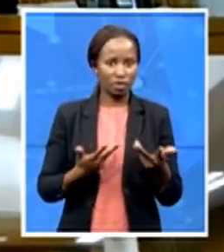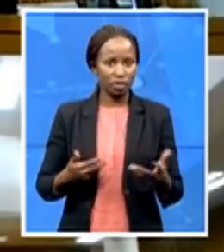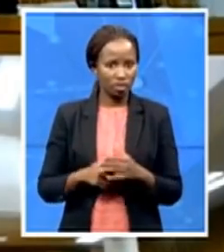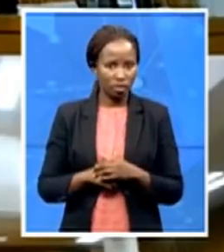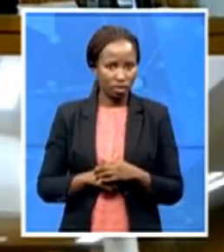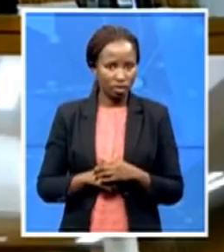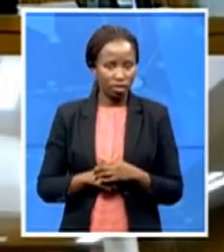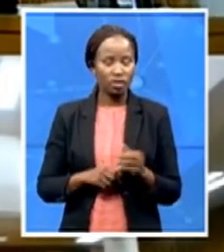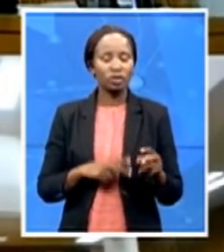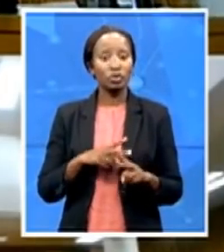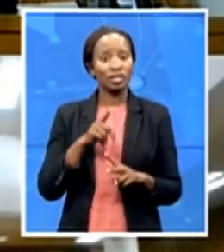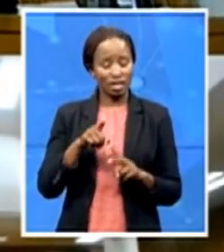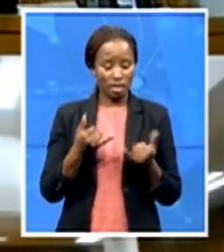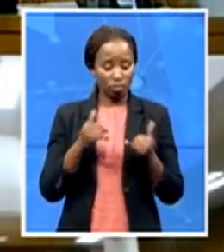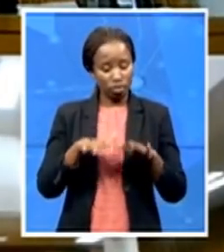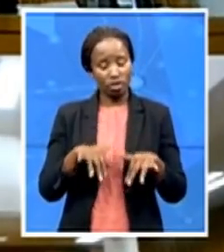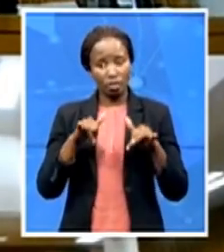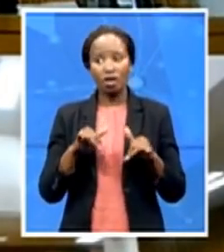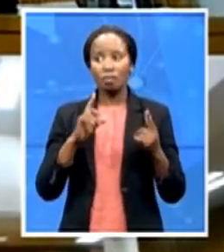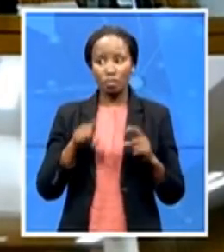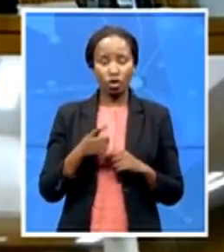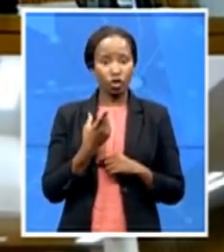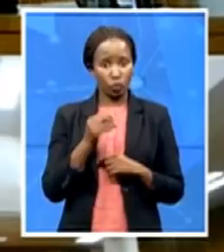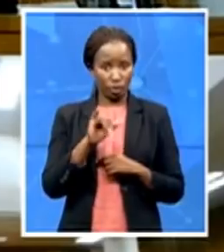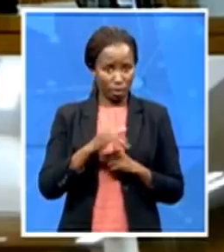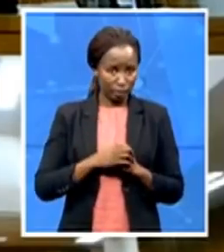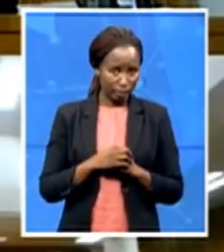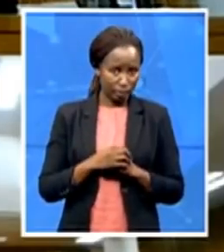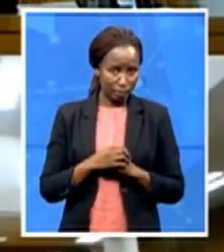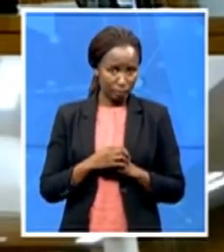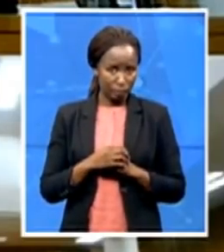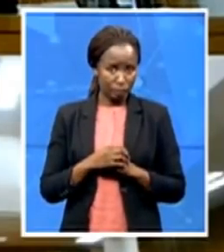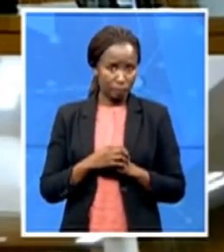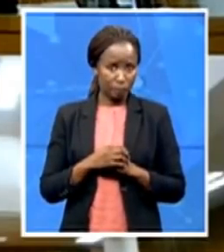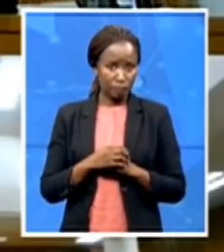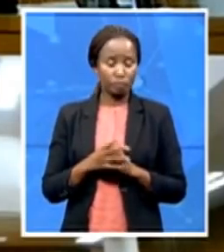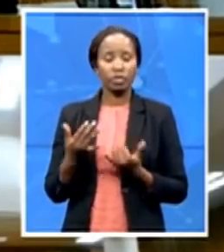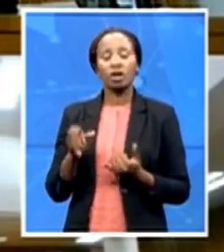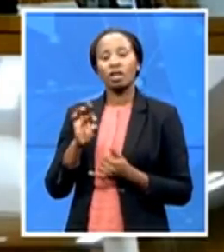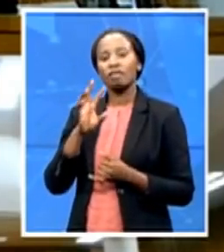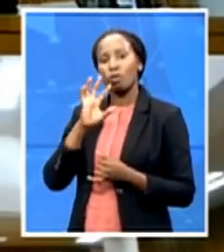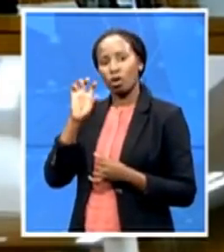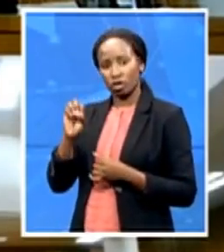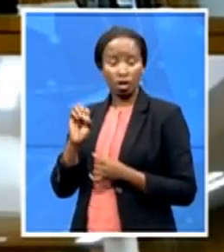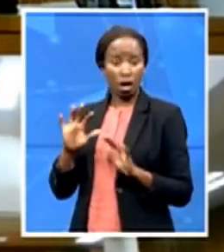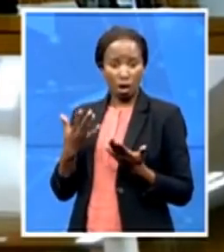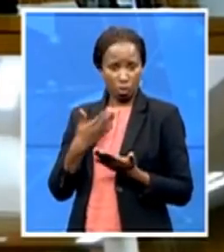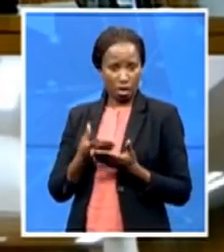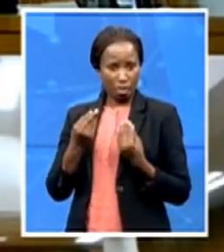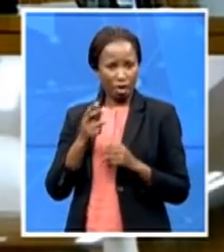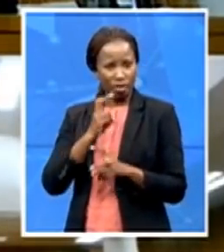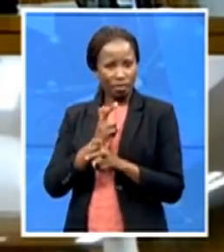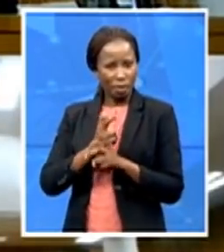so. And as regards the proposition about making it more difficult, the basic point is this.